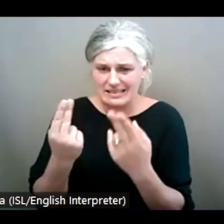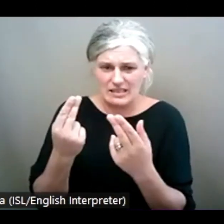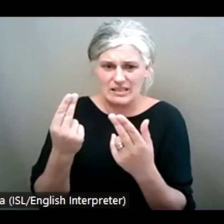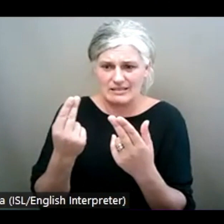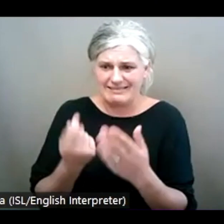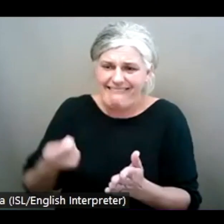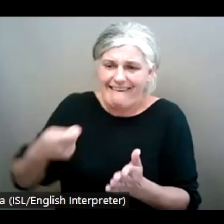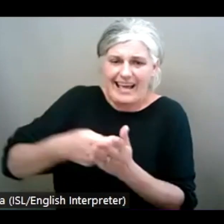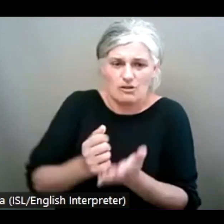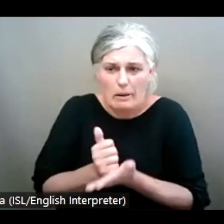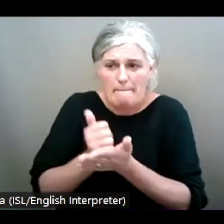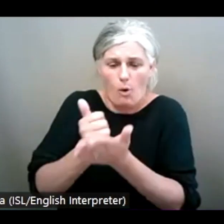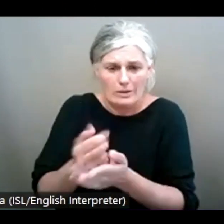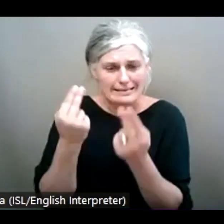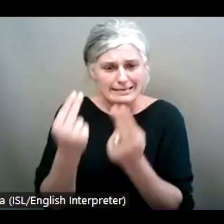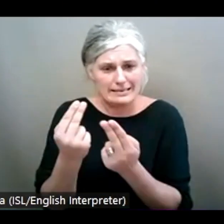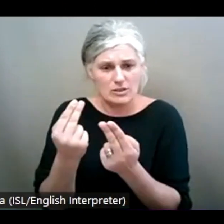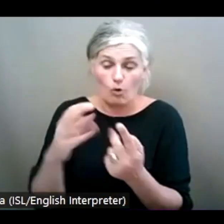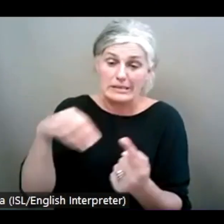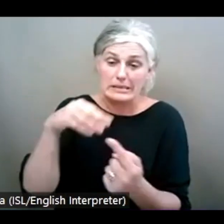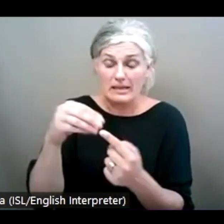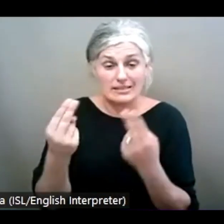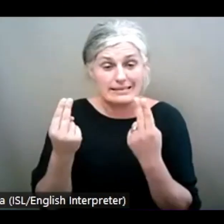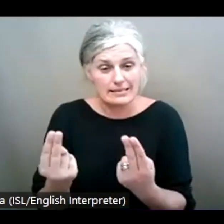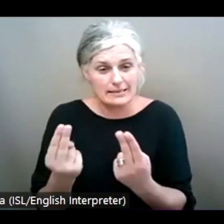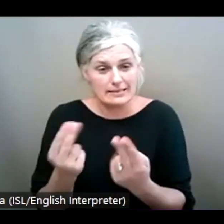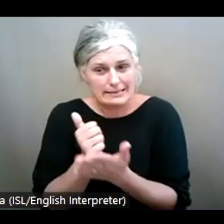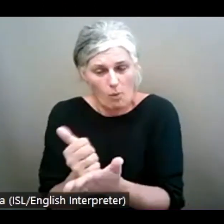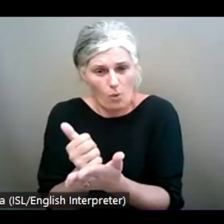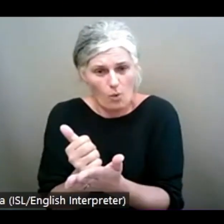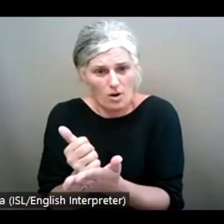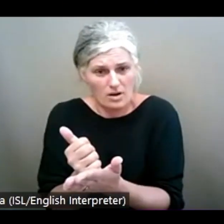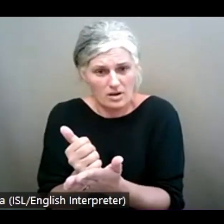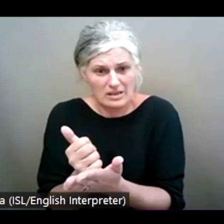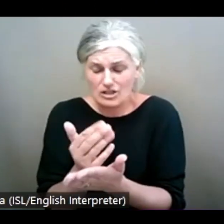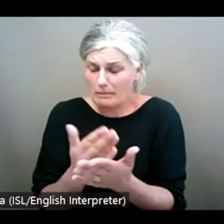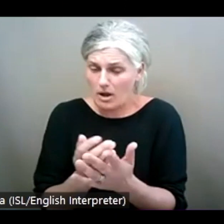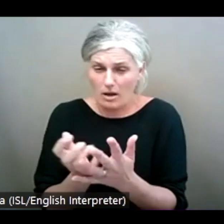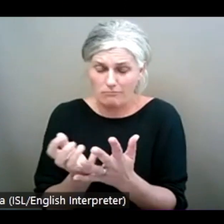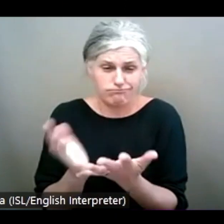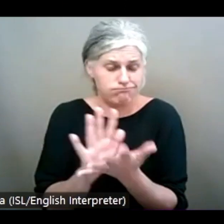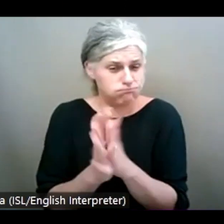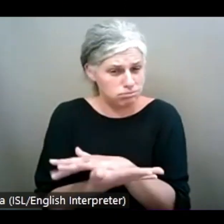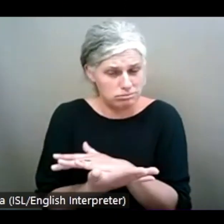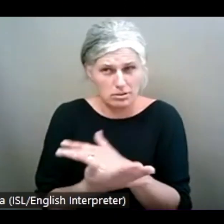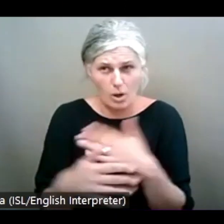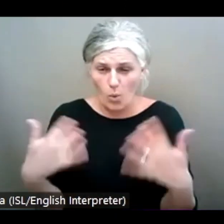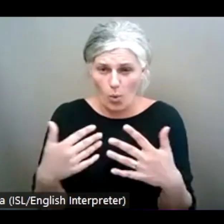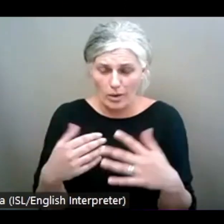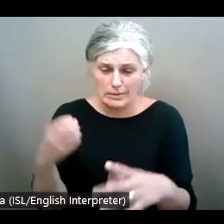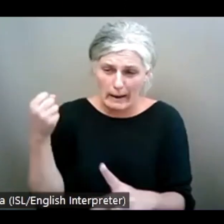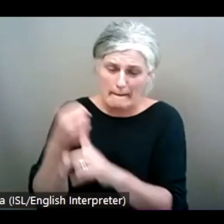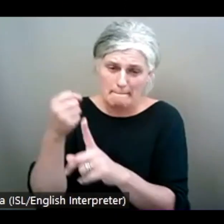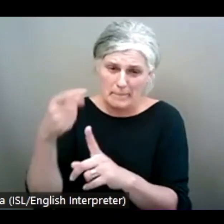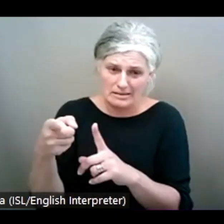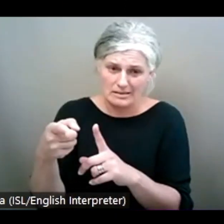extra support or special needs. And it's just so devastating. And it honestly has such huge effects. And I